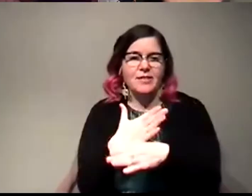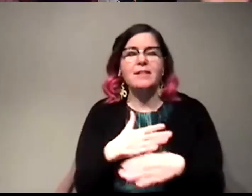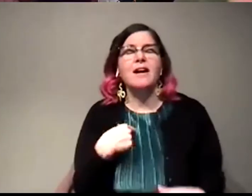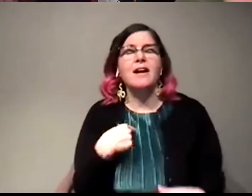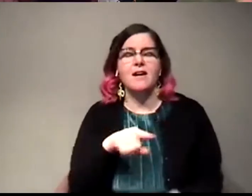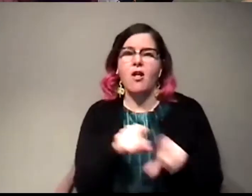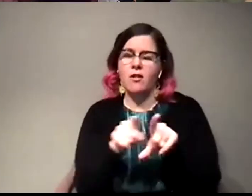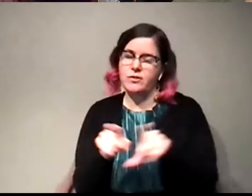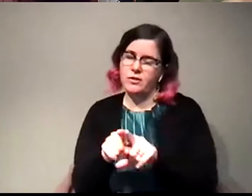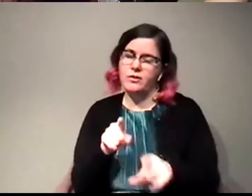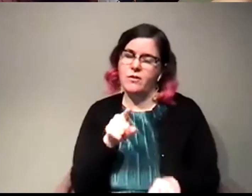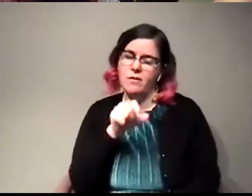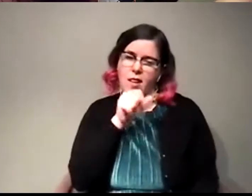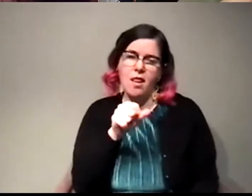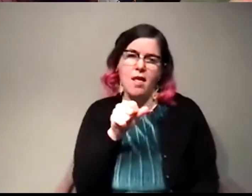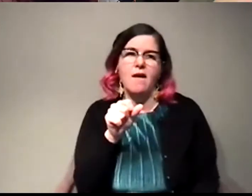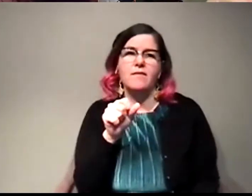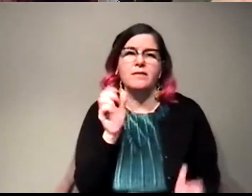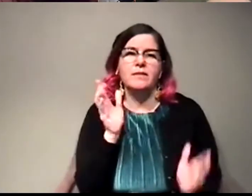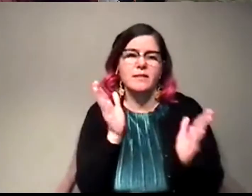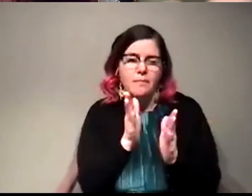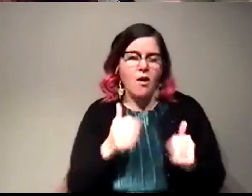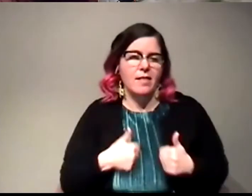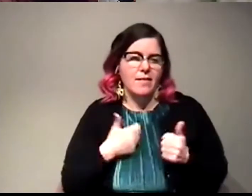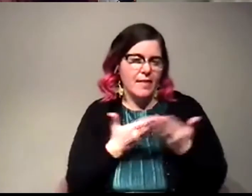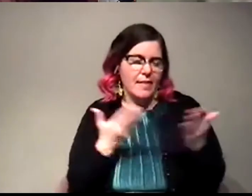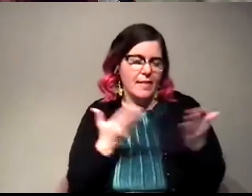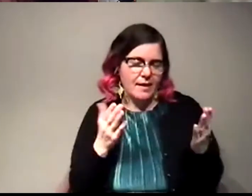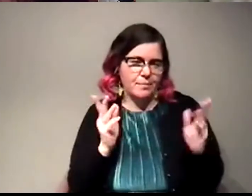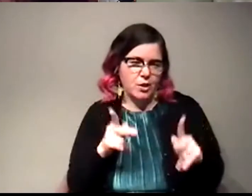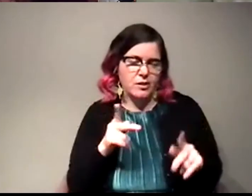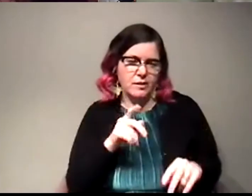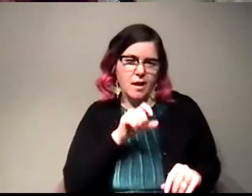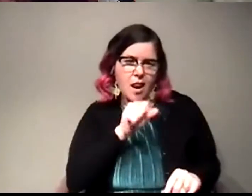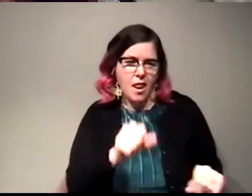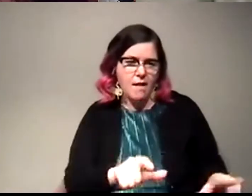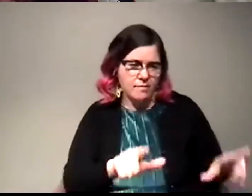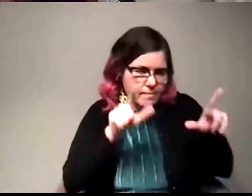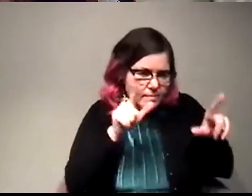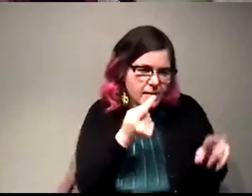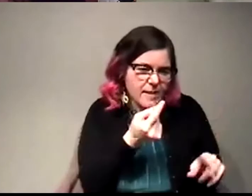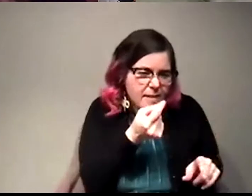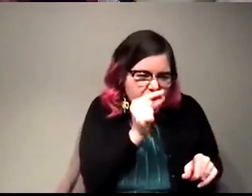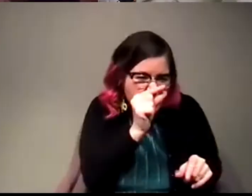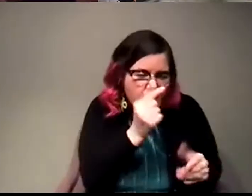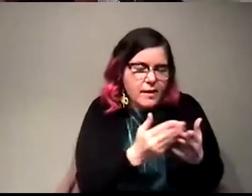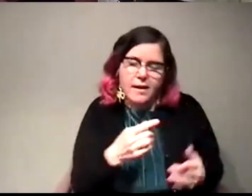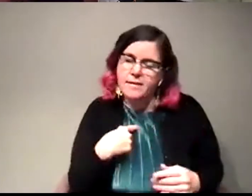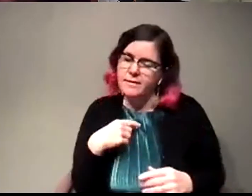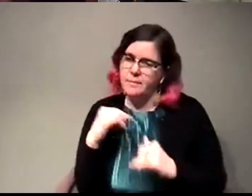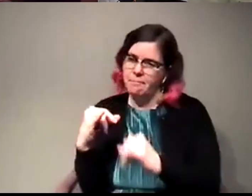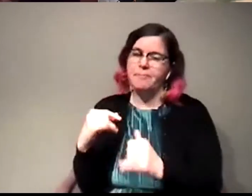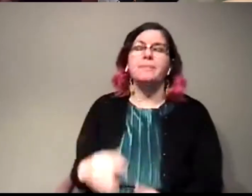big small organism person. I love looking at the little stuff. So that's really, I'm with you. So let's say